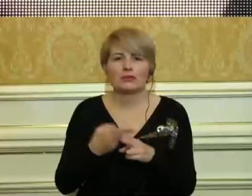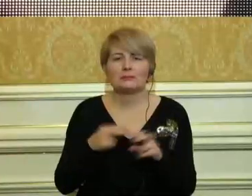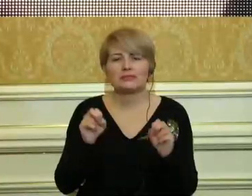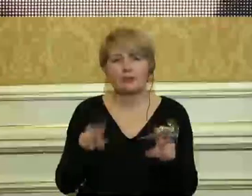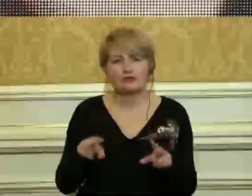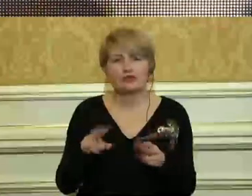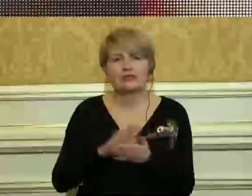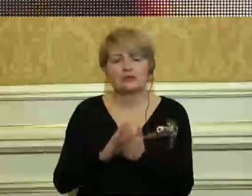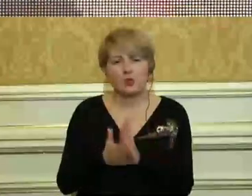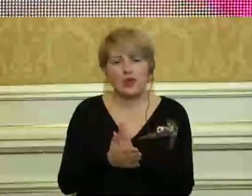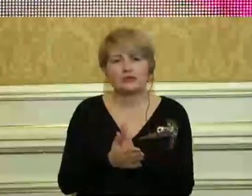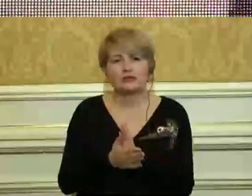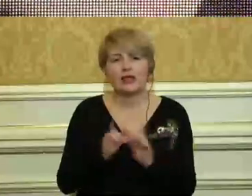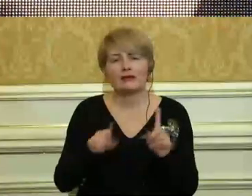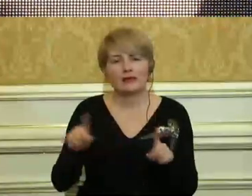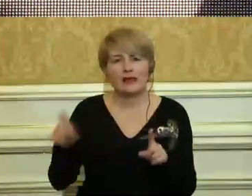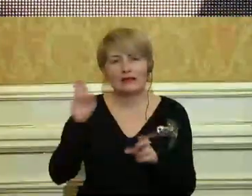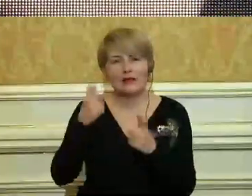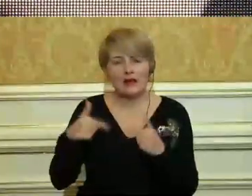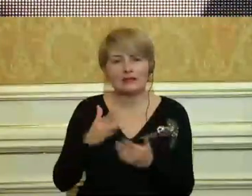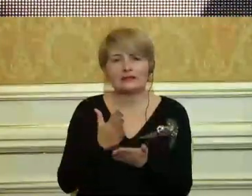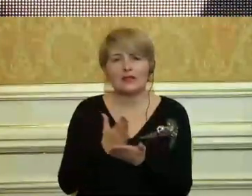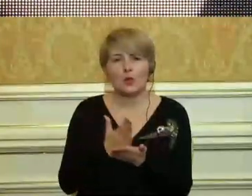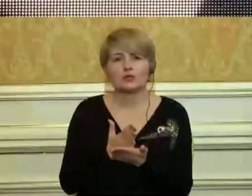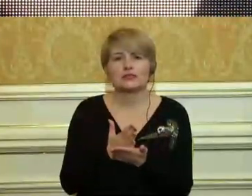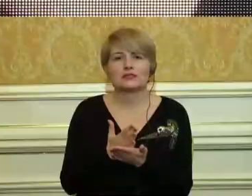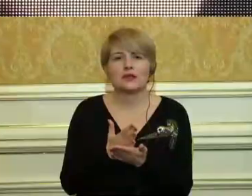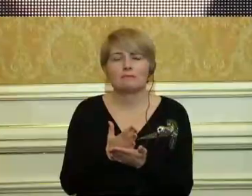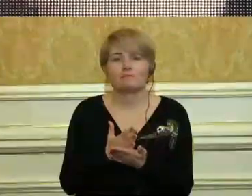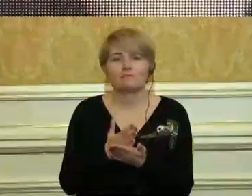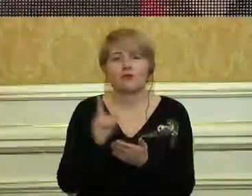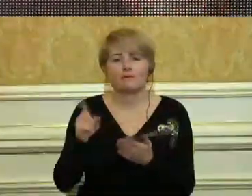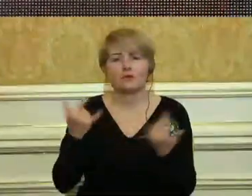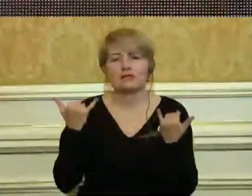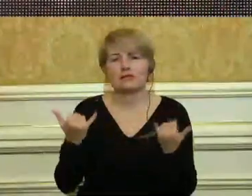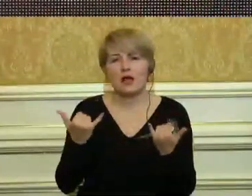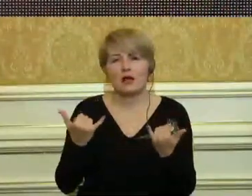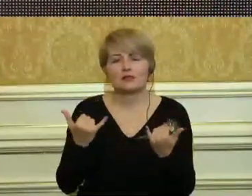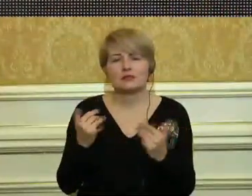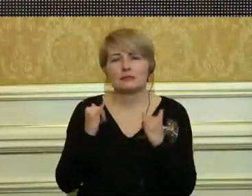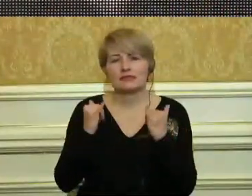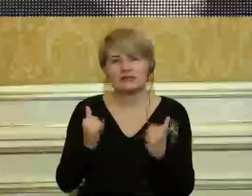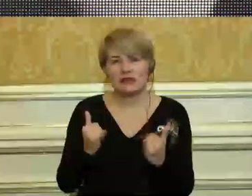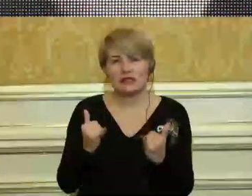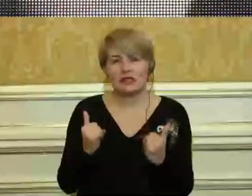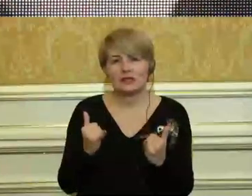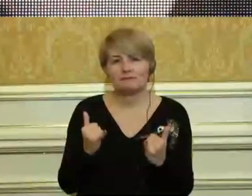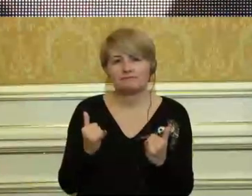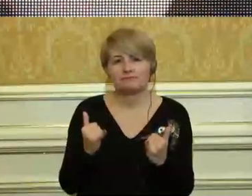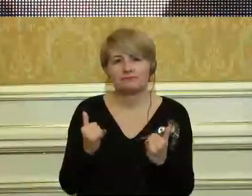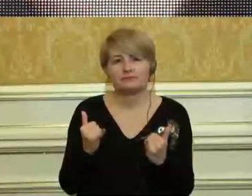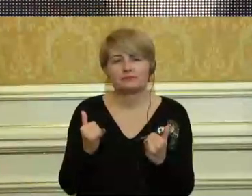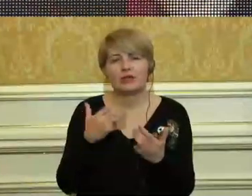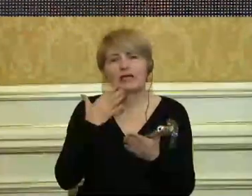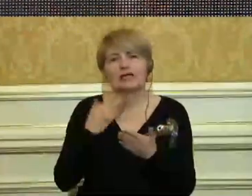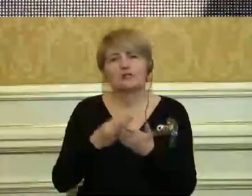them, but dedicated to the EU and NATO membership, hold to this 1325 resolution very much.